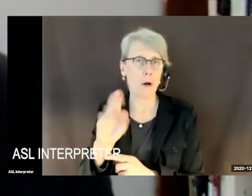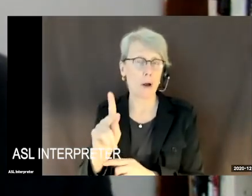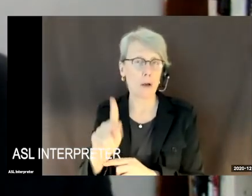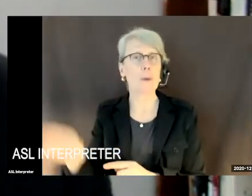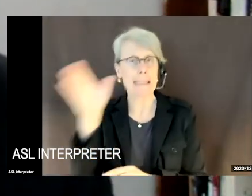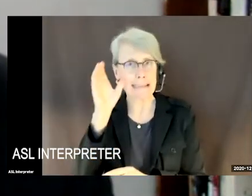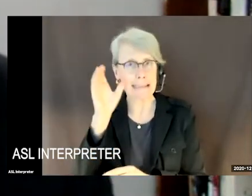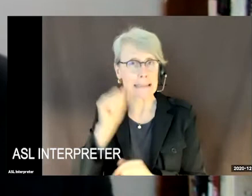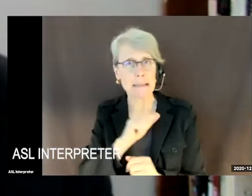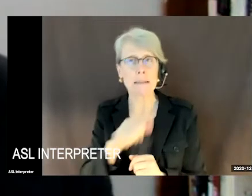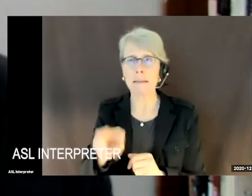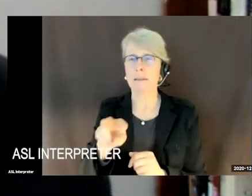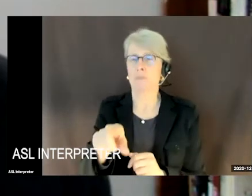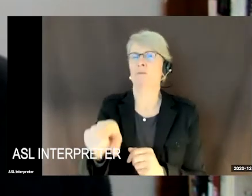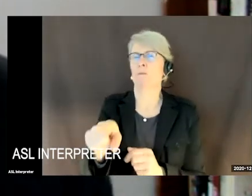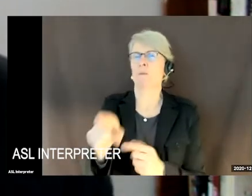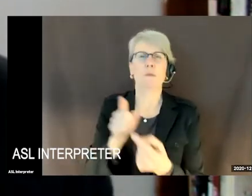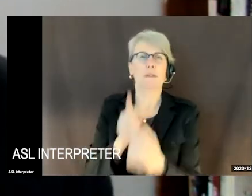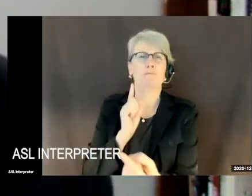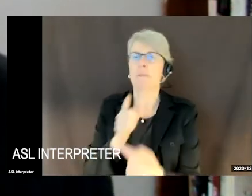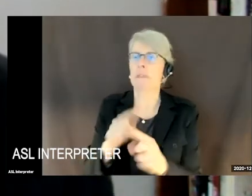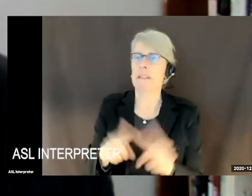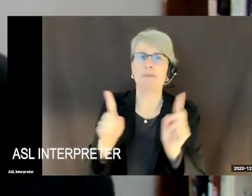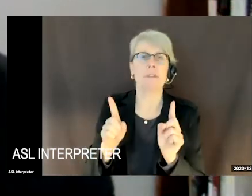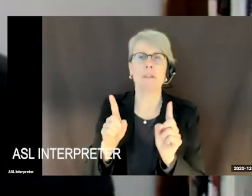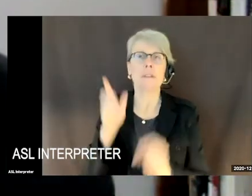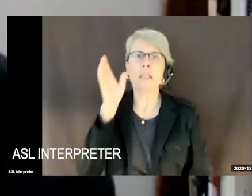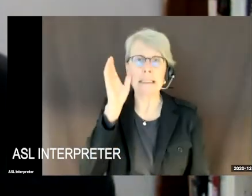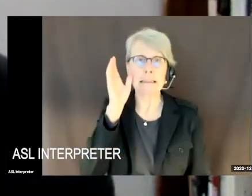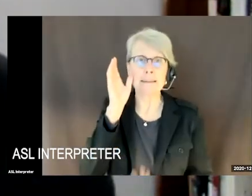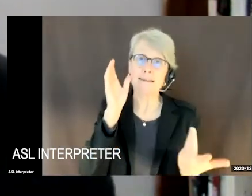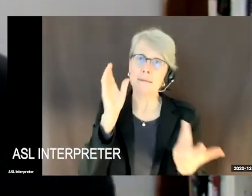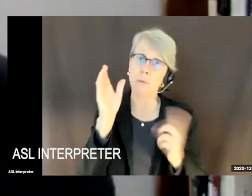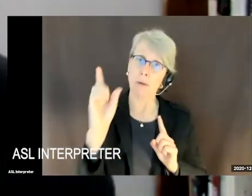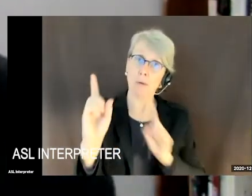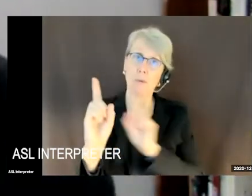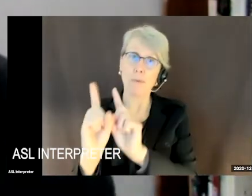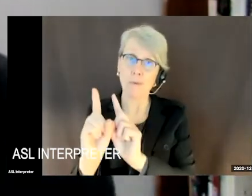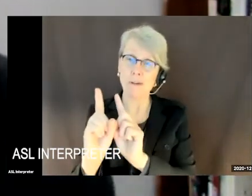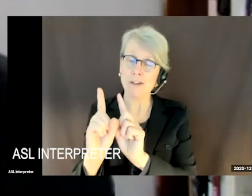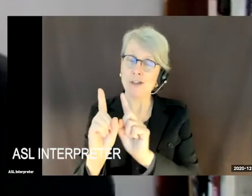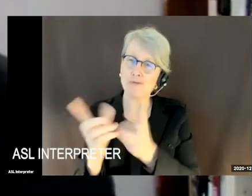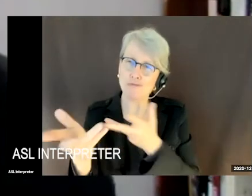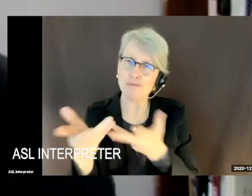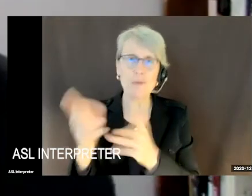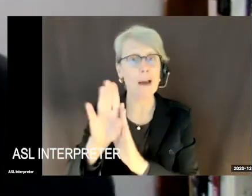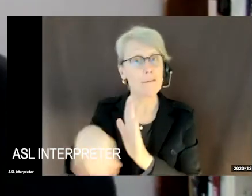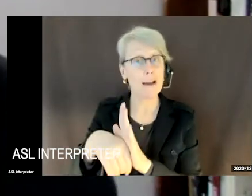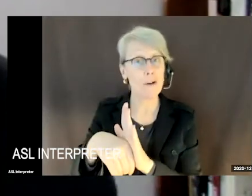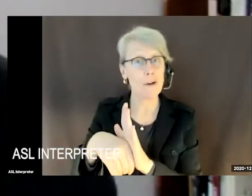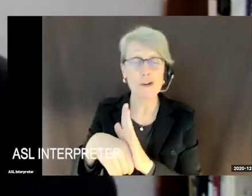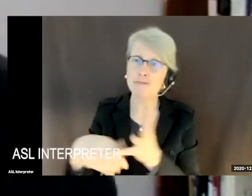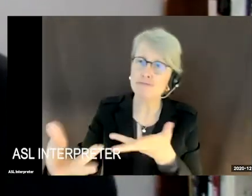instruction is look around the room, find somebody you think is most different from you, and sit next to them or walk with them for the next